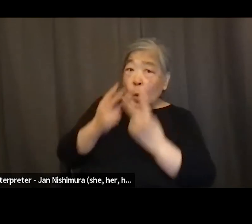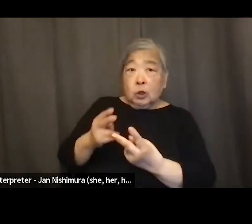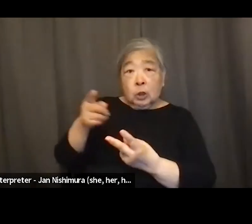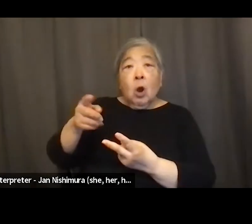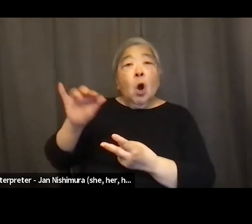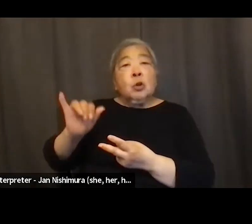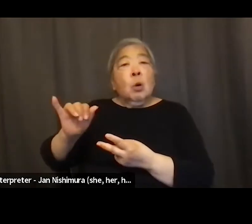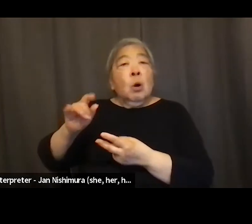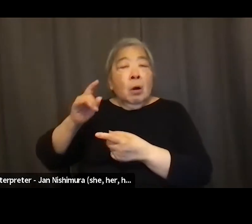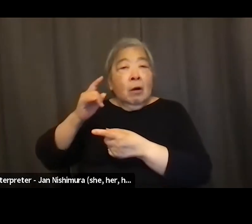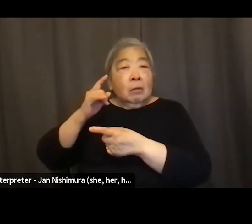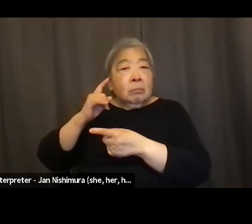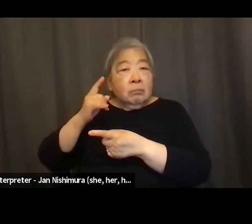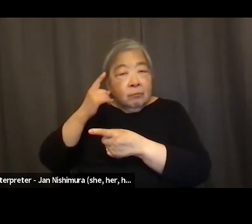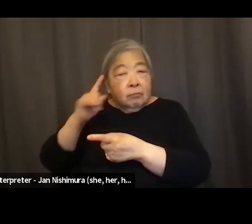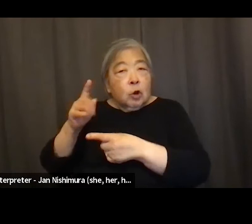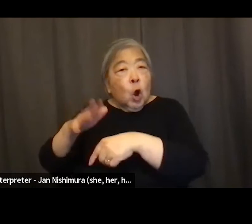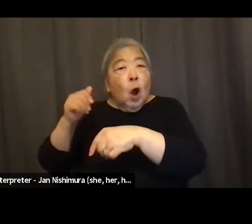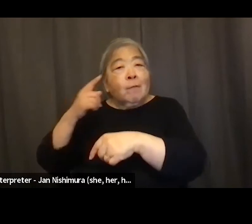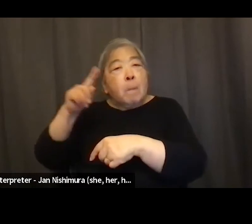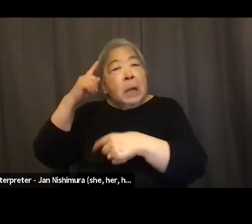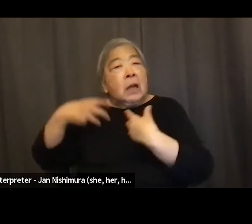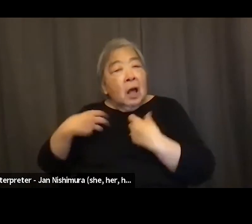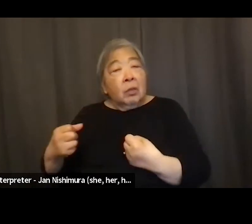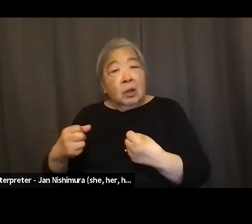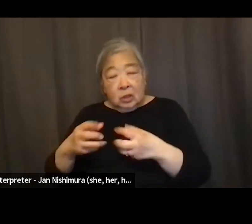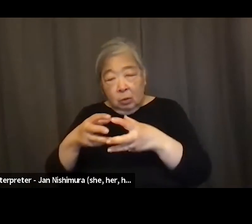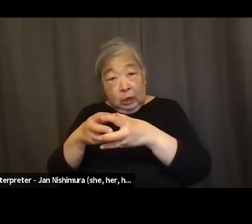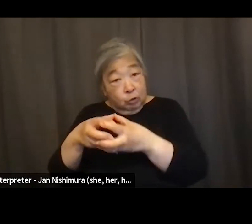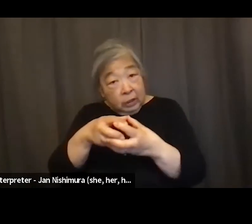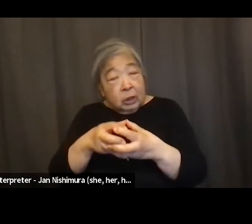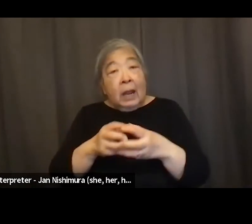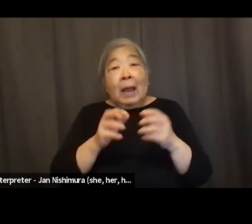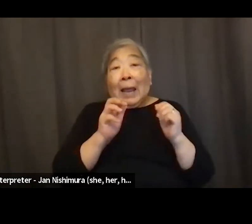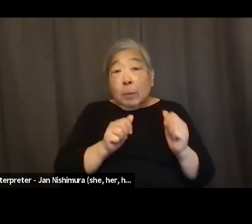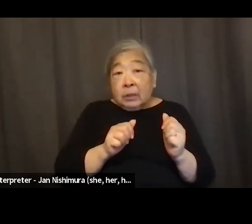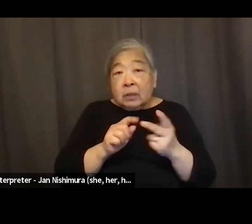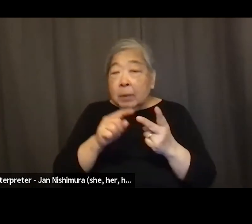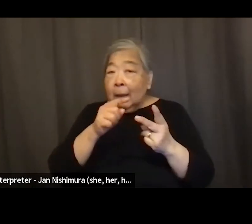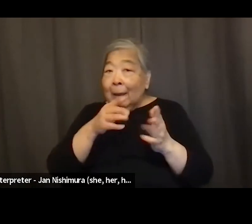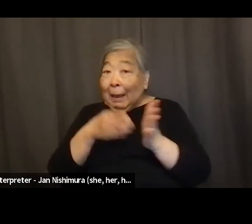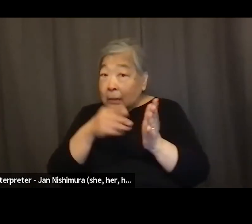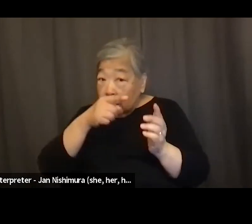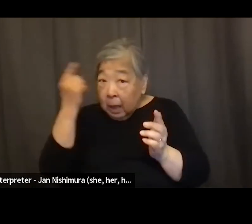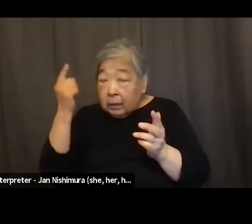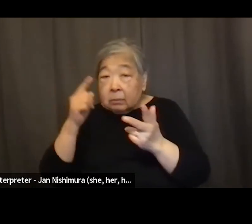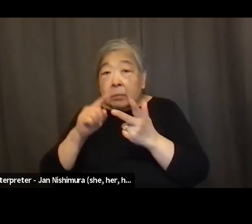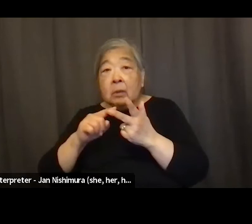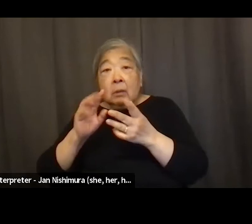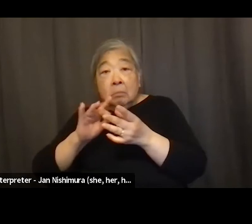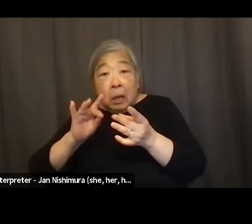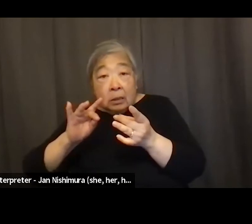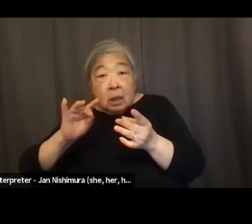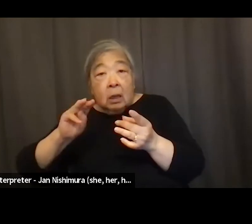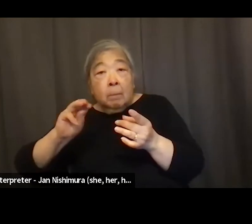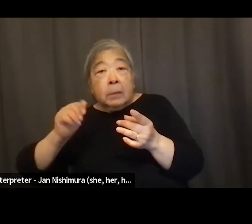for a call for mental health distress. So at the intersection of ableism, anti-Blackness, and misogynoir, Again, we see the home